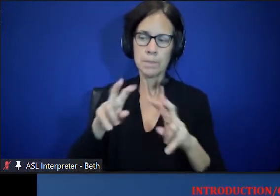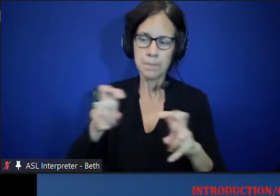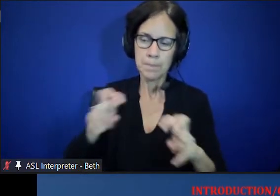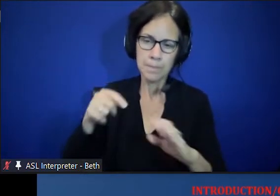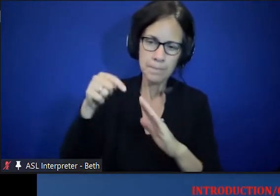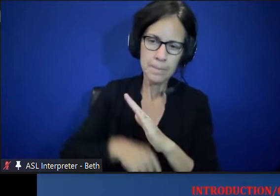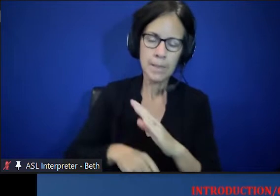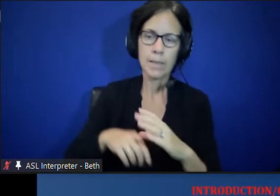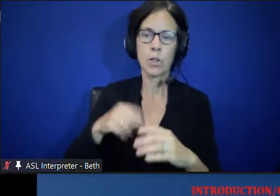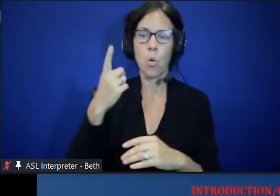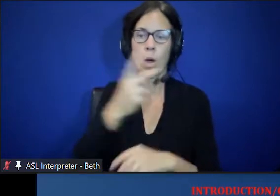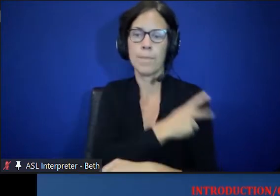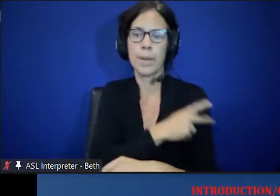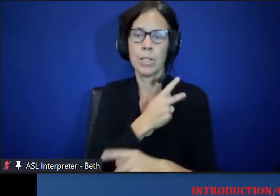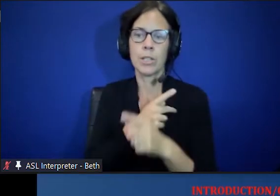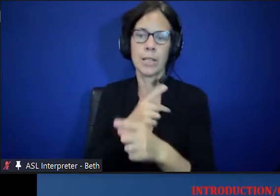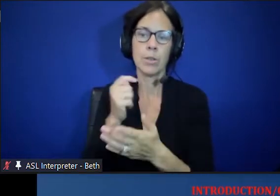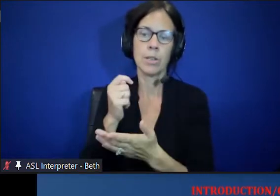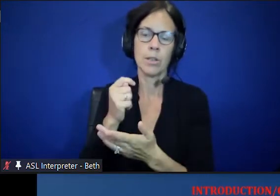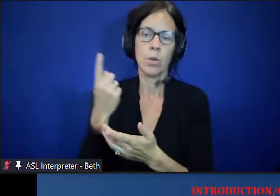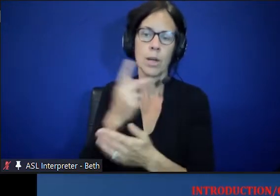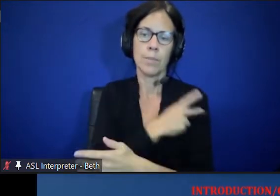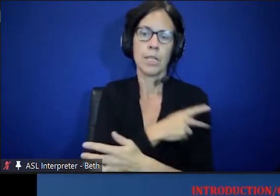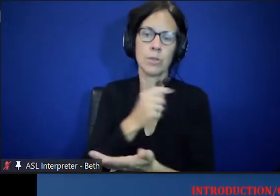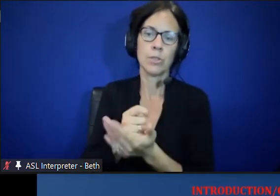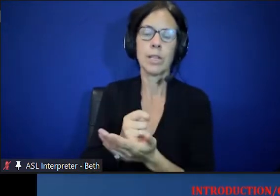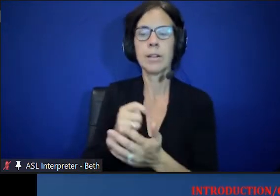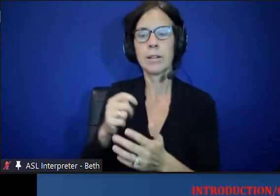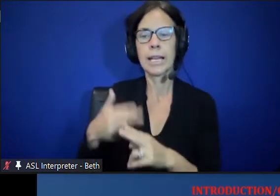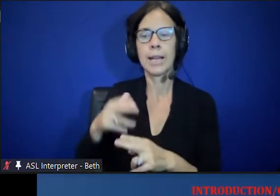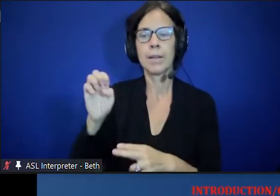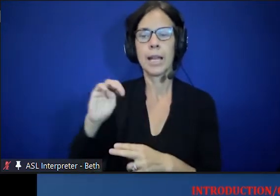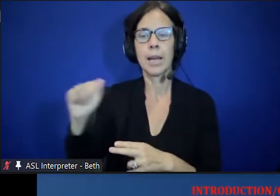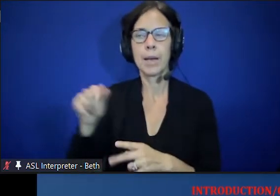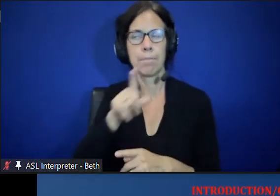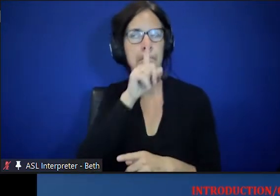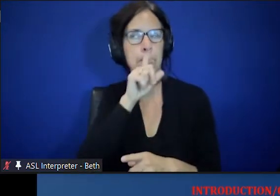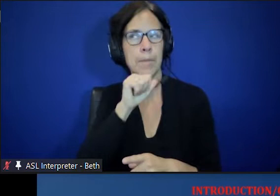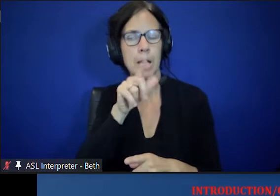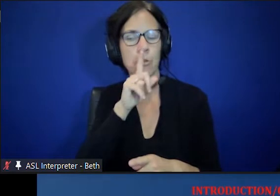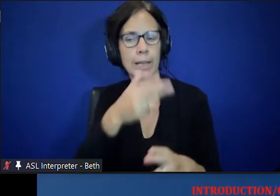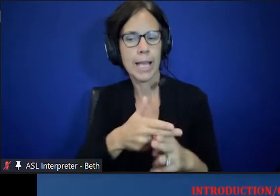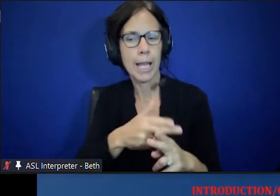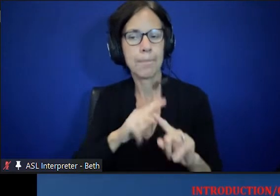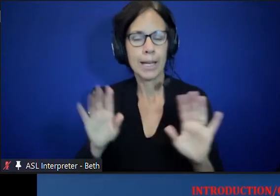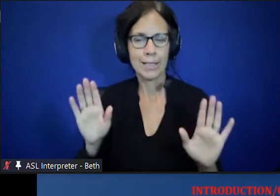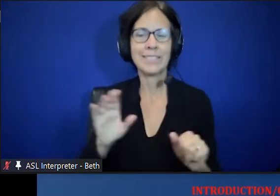Dr. Bashford was treating, and her name was Emma, which is not her real name, but just for HIPAA, her name is Emma. And it was